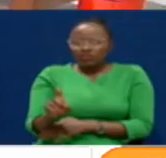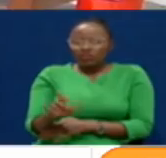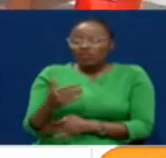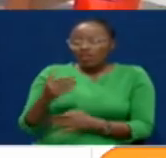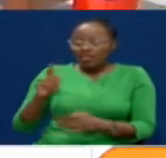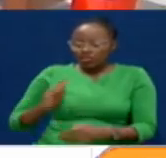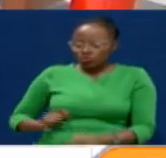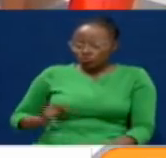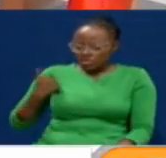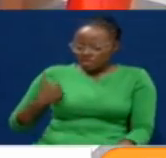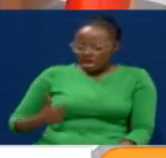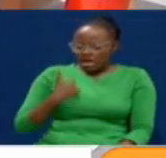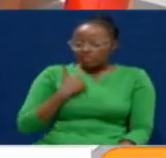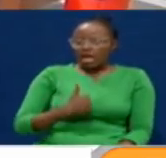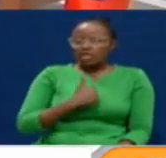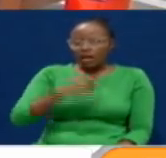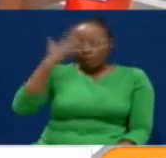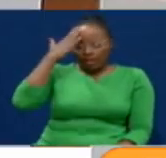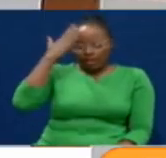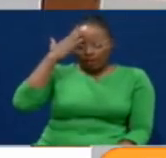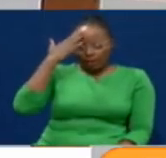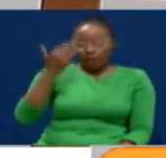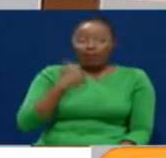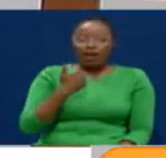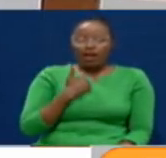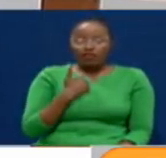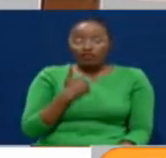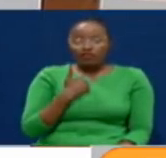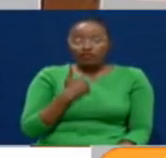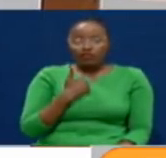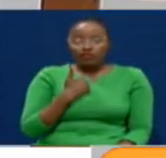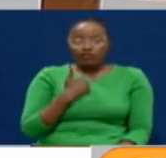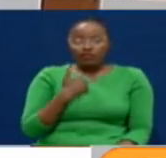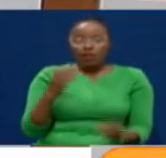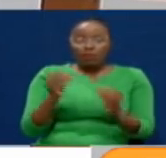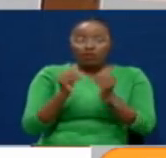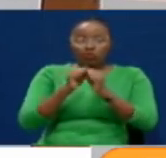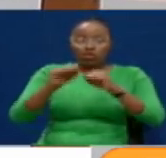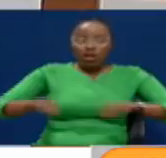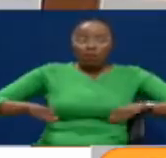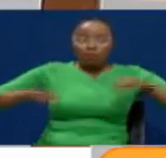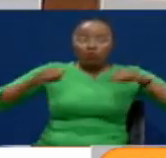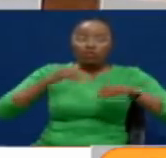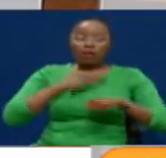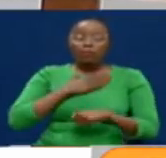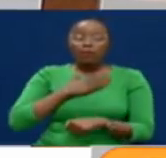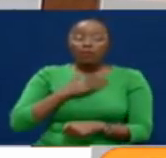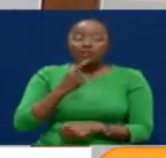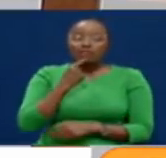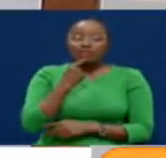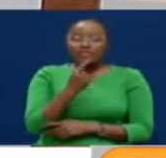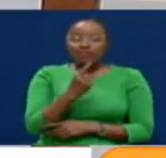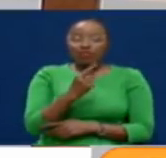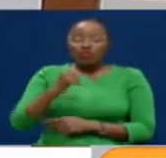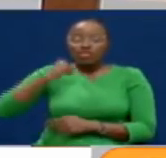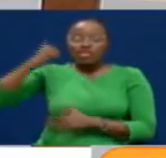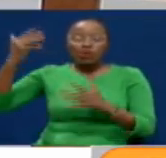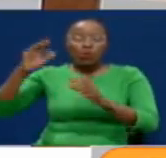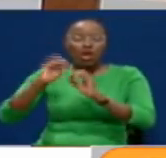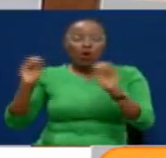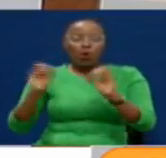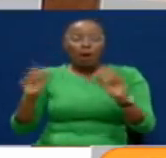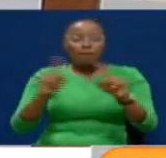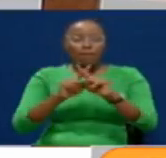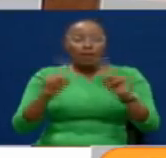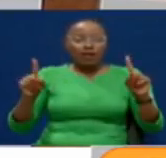I've met him once. Yeah, you have, huh? Yeah, I've met him once. In fact, I met him with my boss. I won't say which setting it was. Yeah. But he was